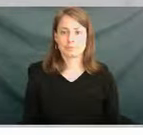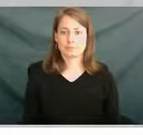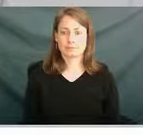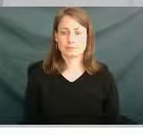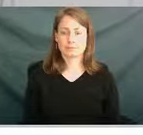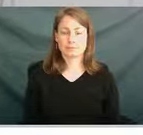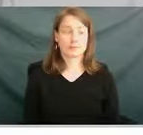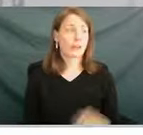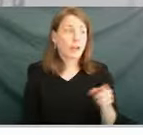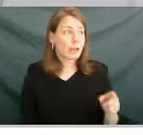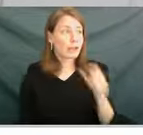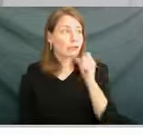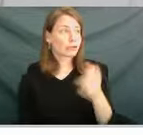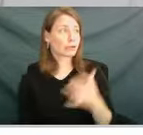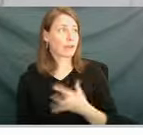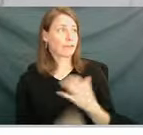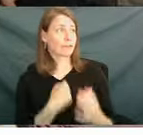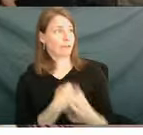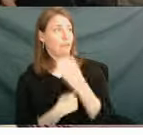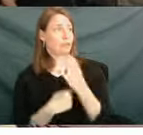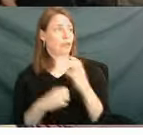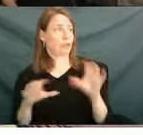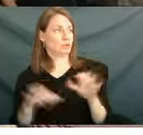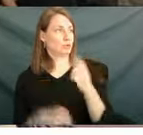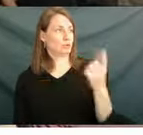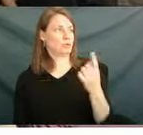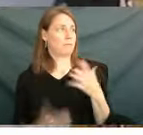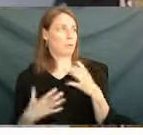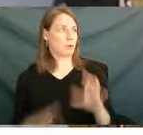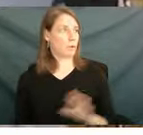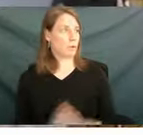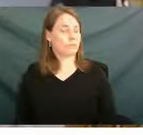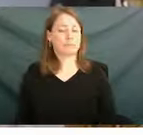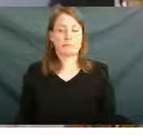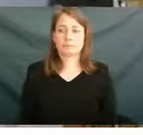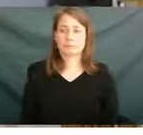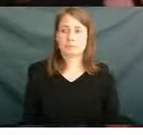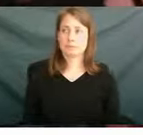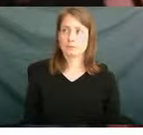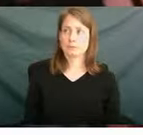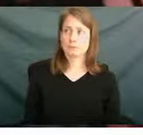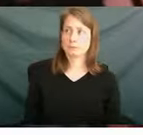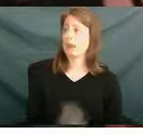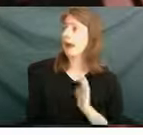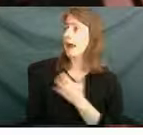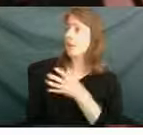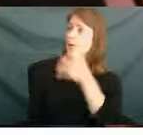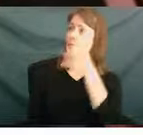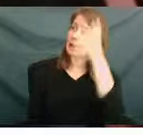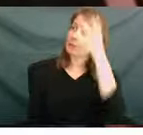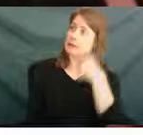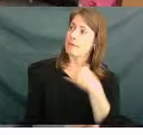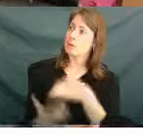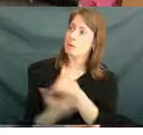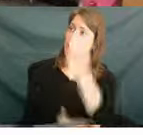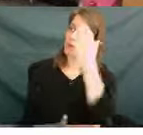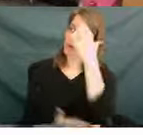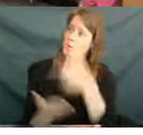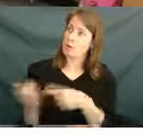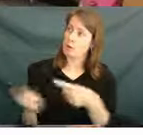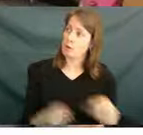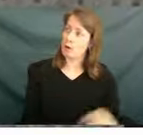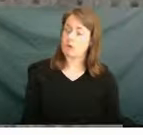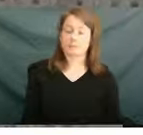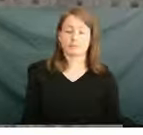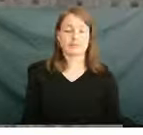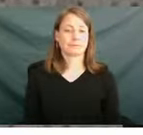do. Lovely, thank you. How our parents have a right to know what's going on. Now I want you to start thinking about what your